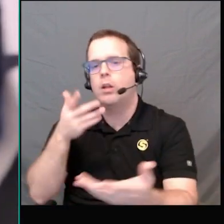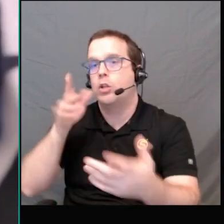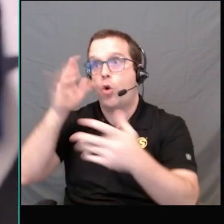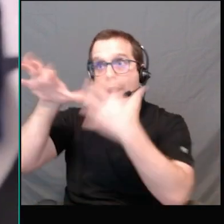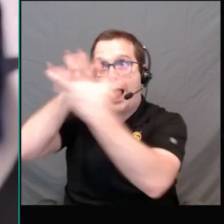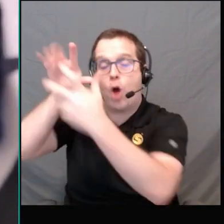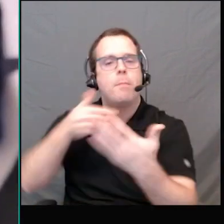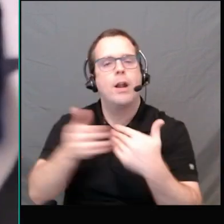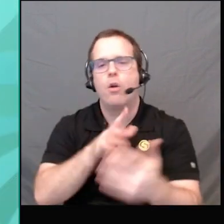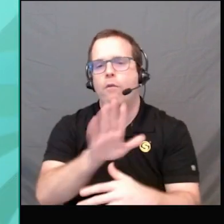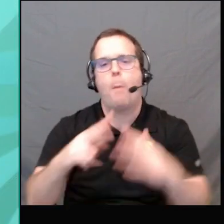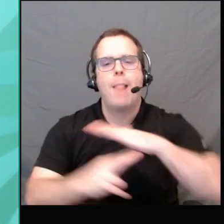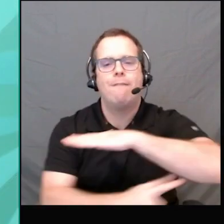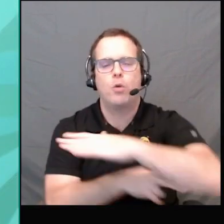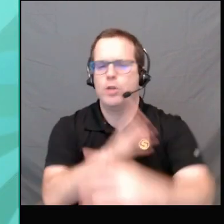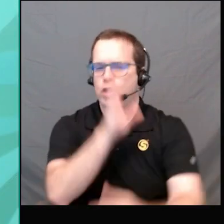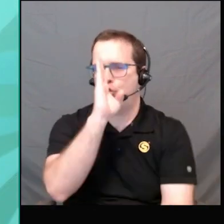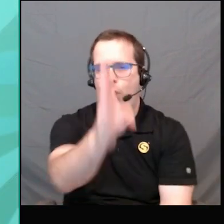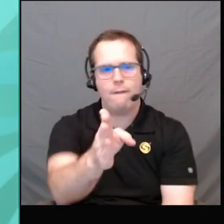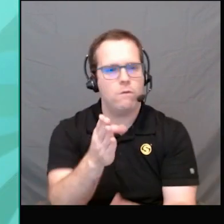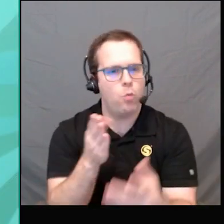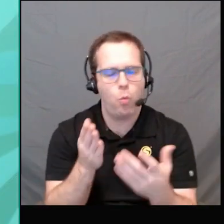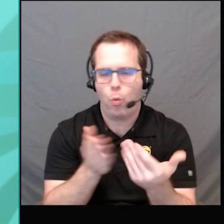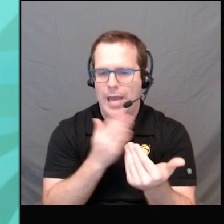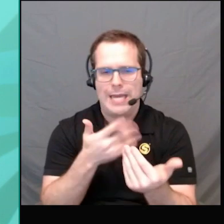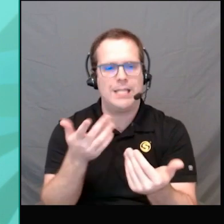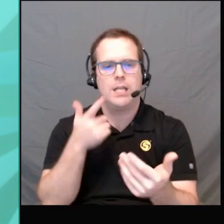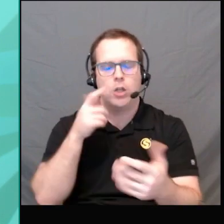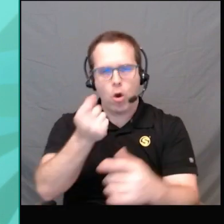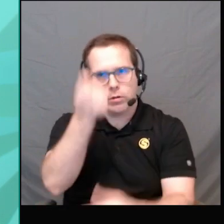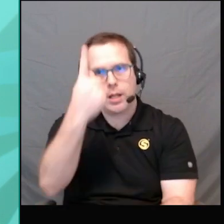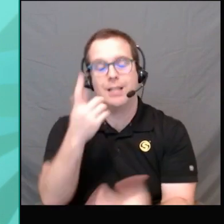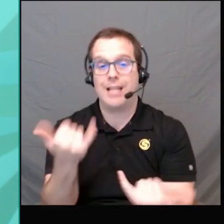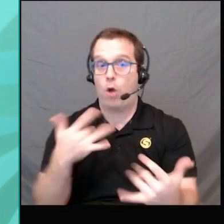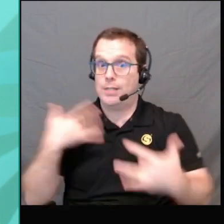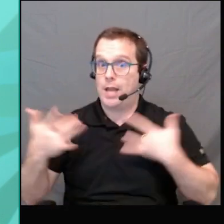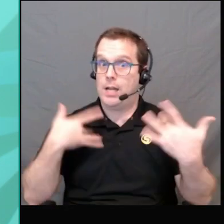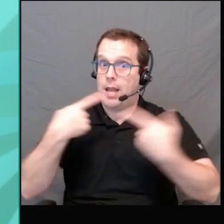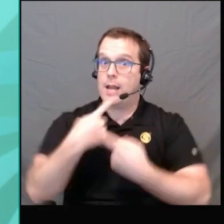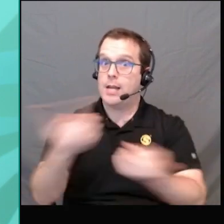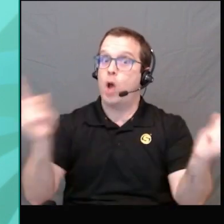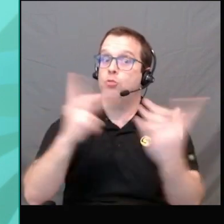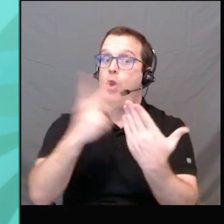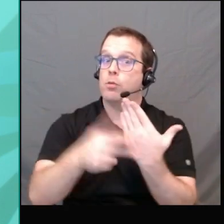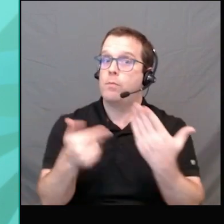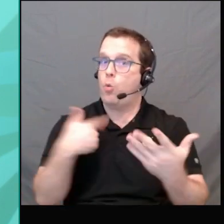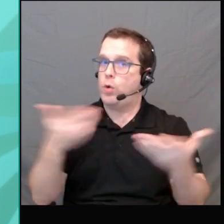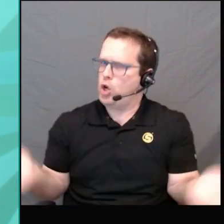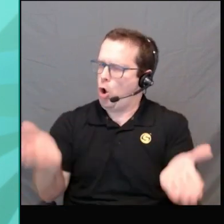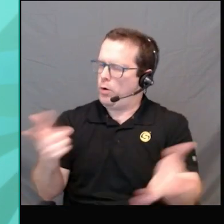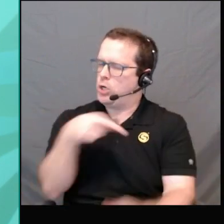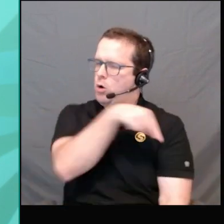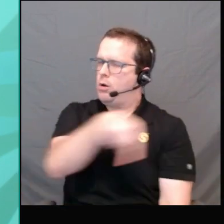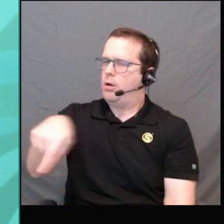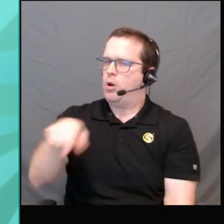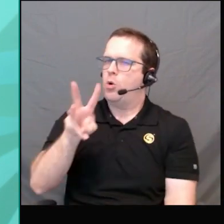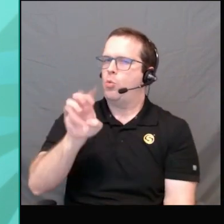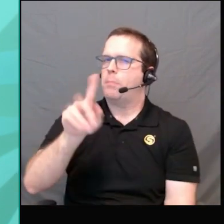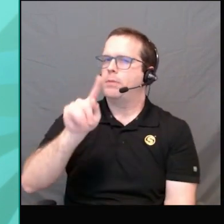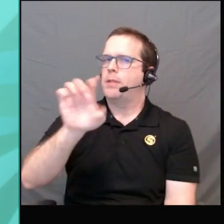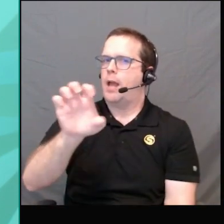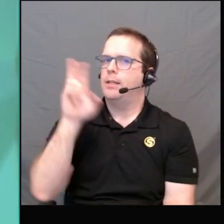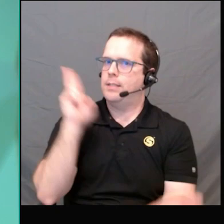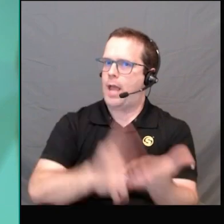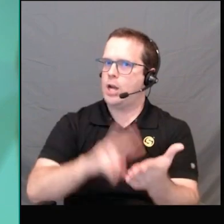easily understandable way. We're excited to announce the program today, and we encourage you to head to this website to sign up to learn more in the